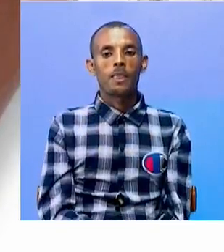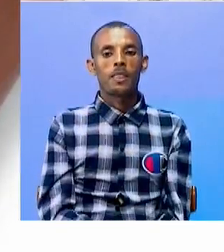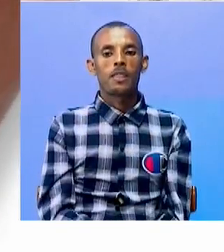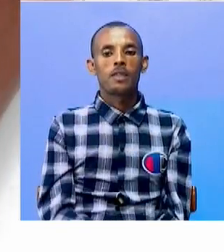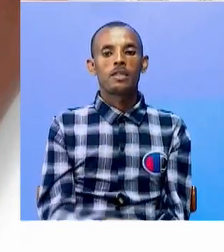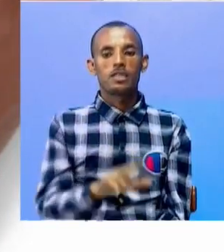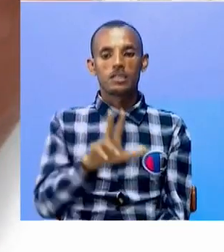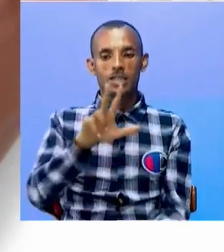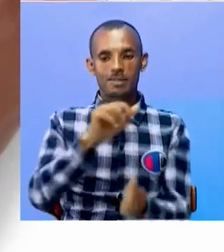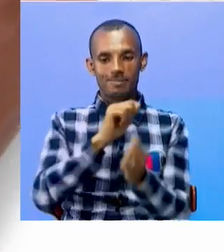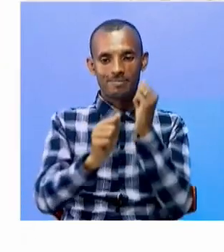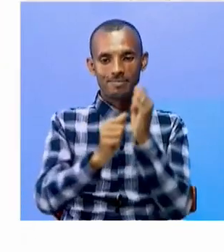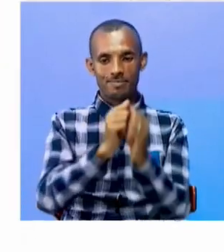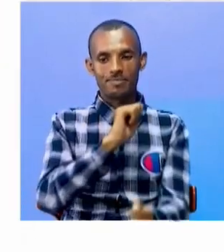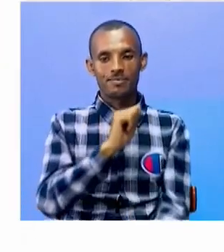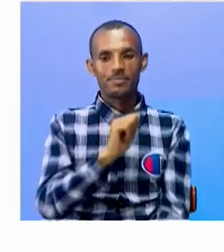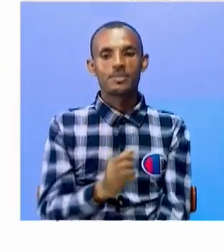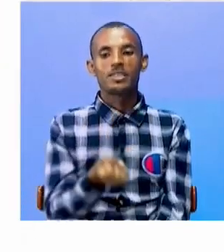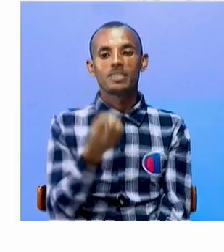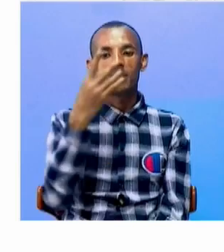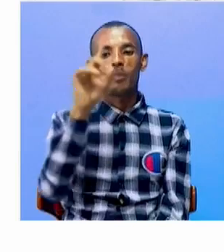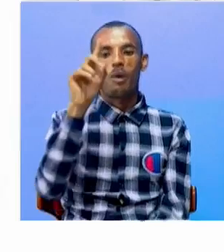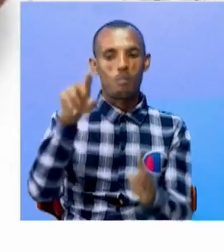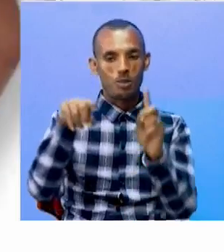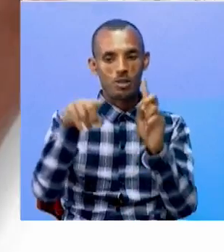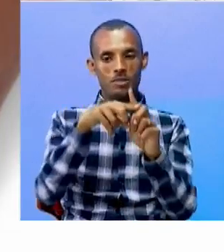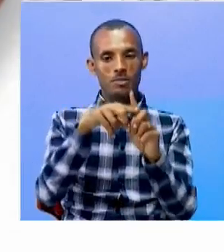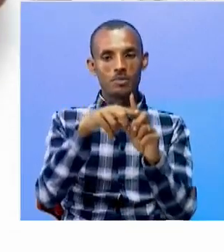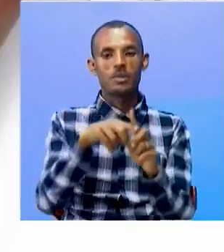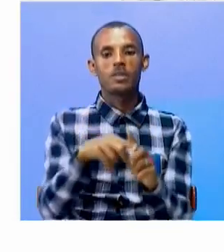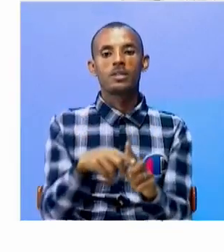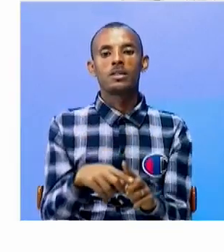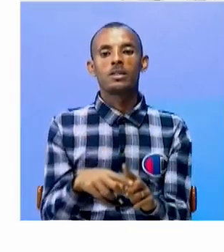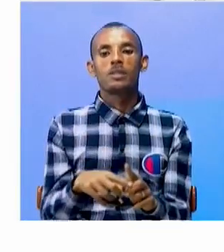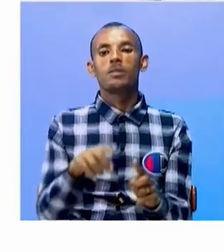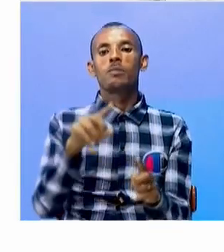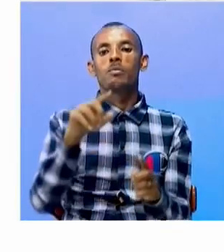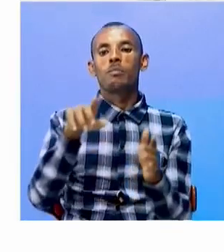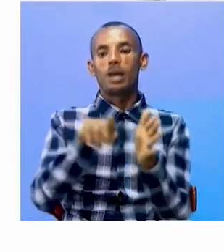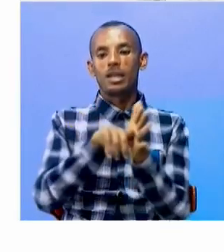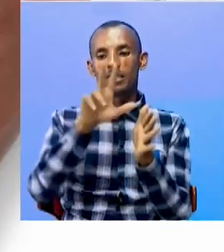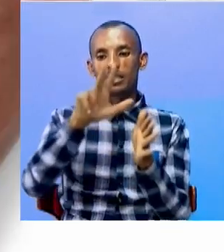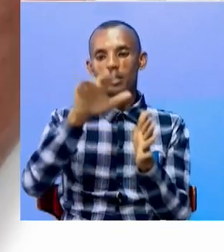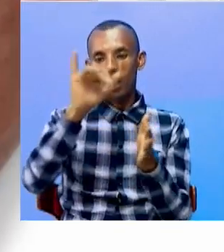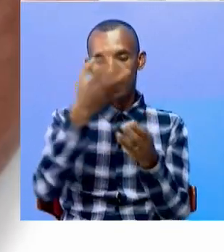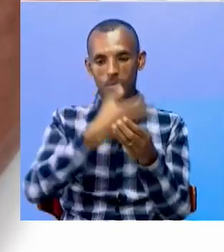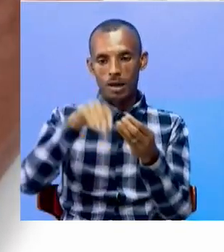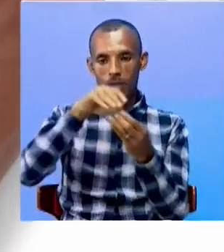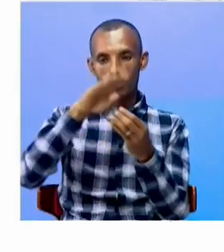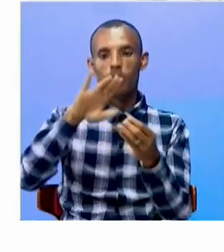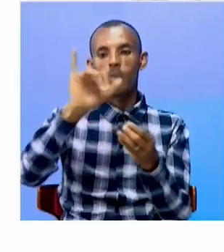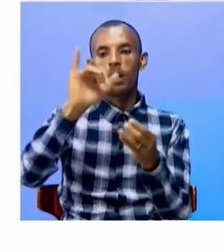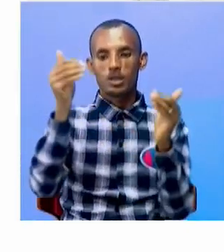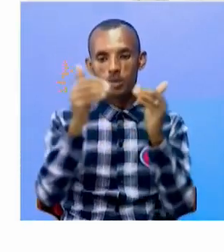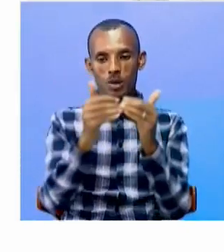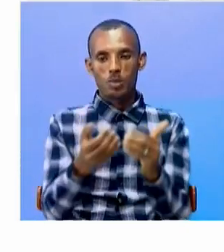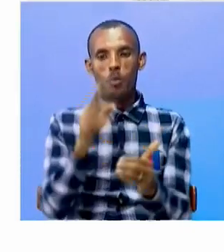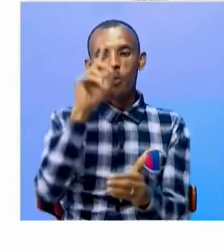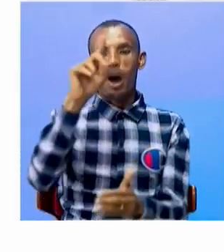This cancel out. You have only 1 positive. Therefore, minus 3y plus 4y is